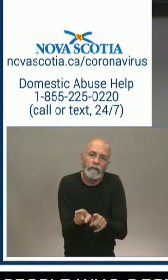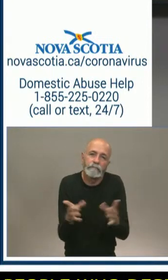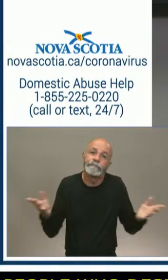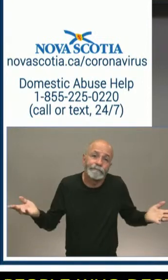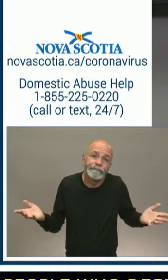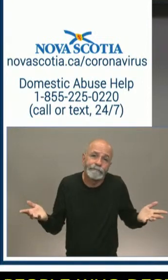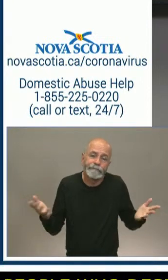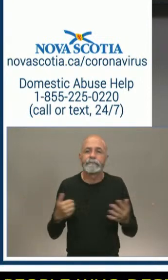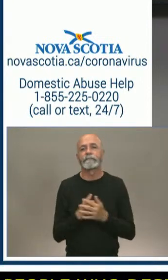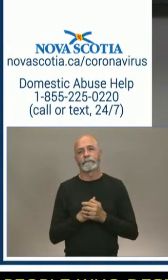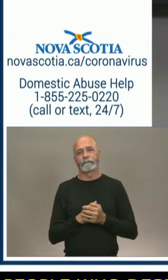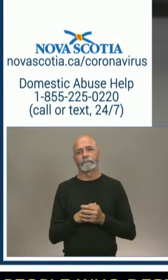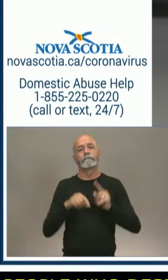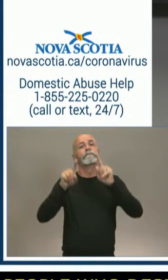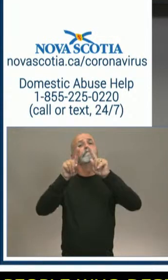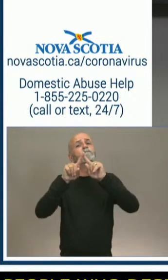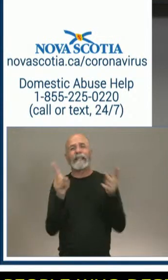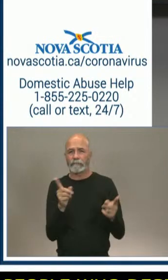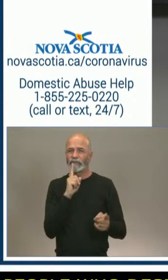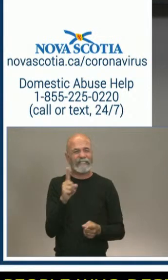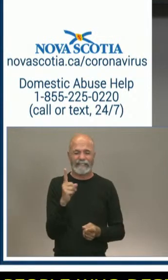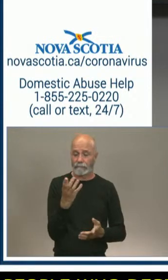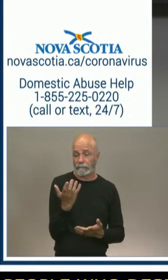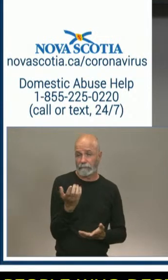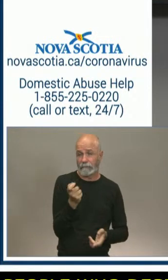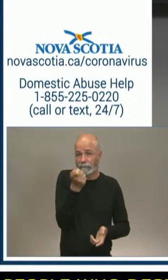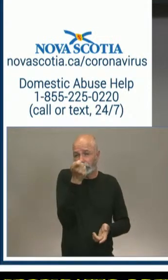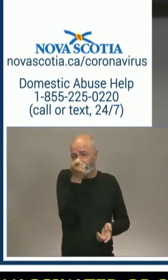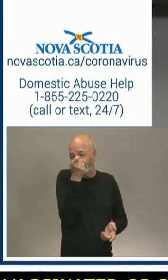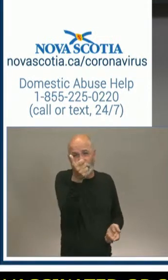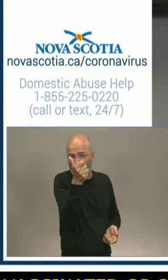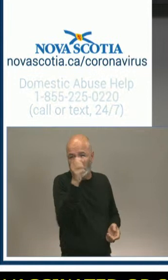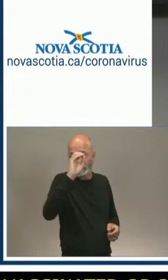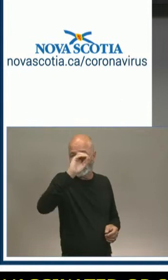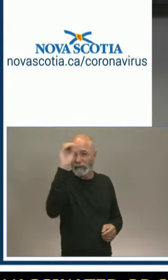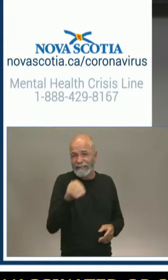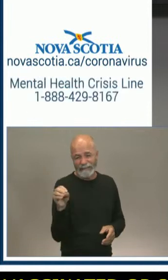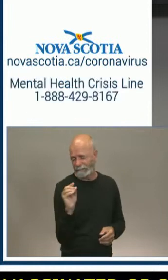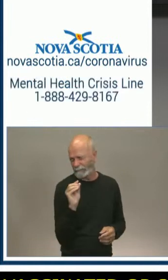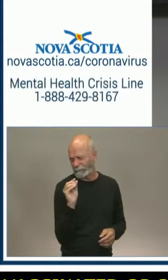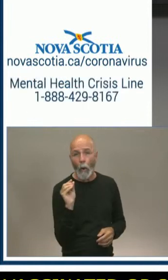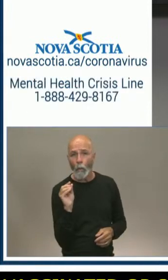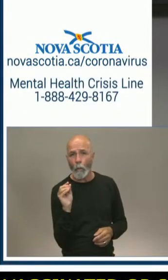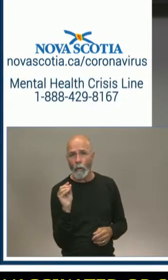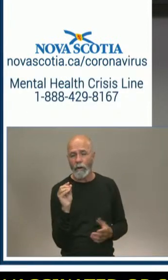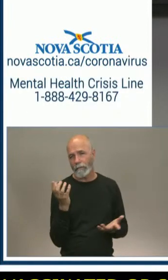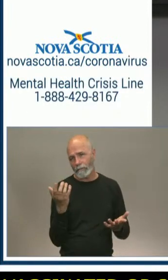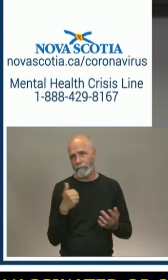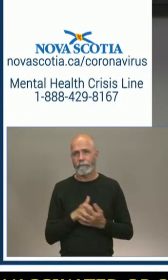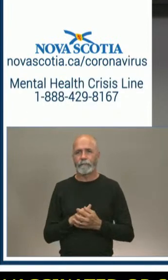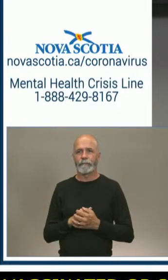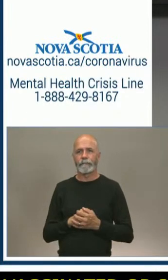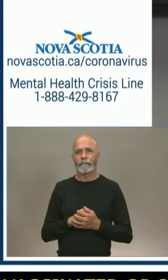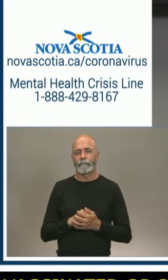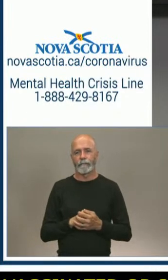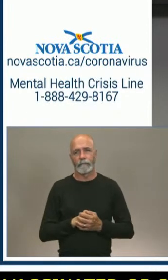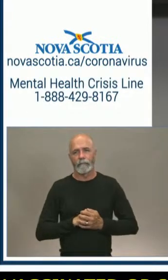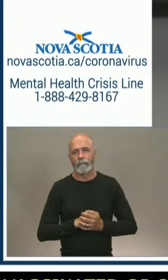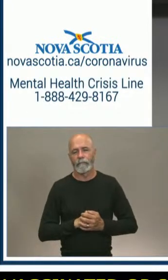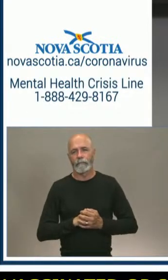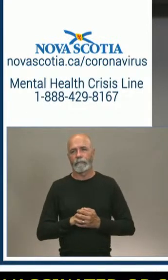individuals, but it'll be a small percentage of the total number of cases, and there will